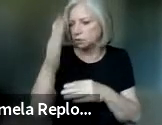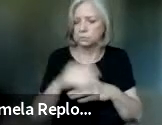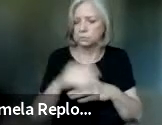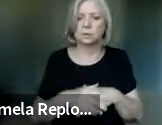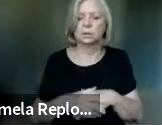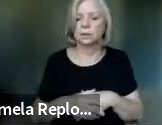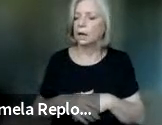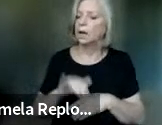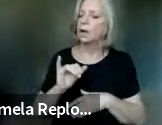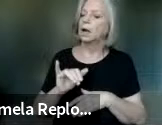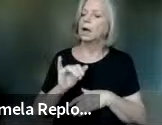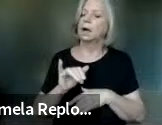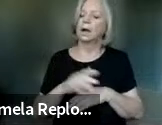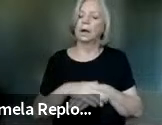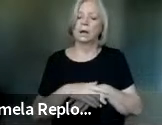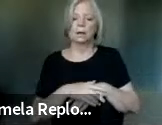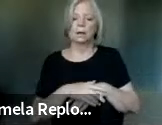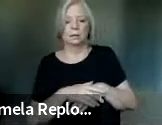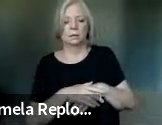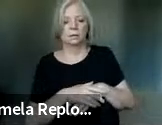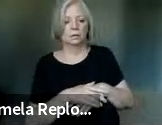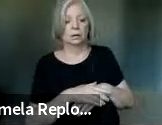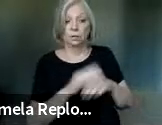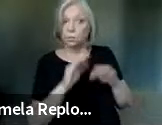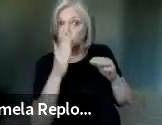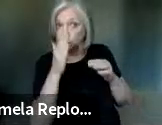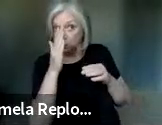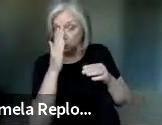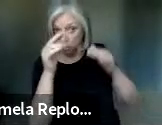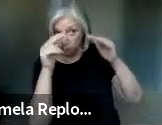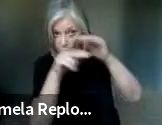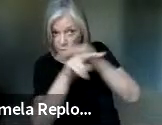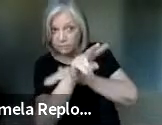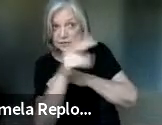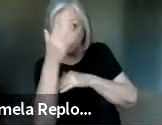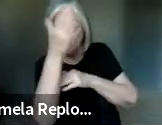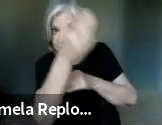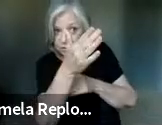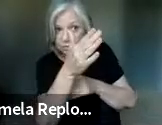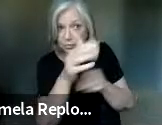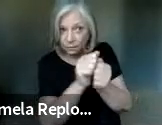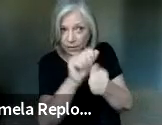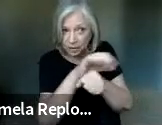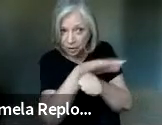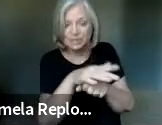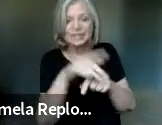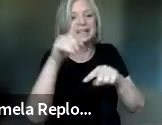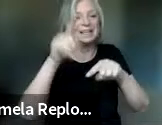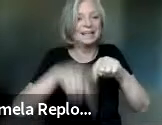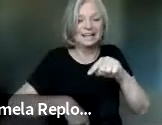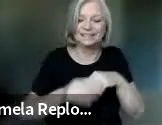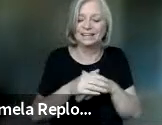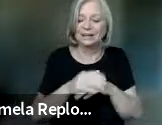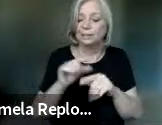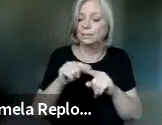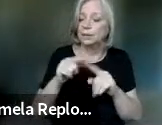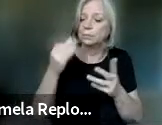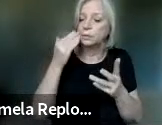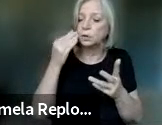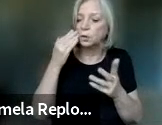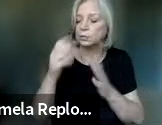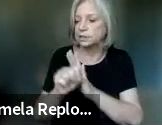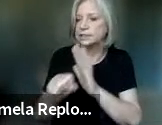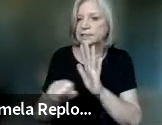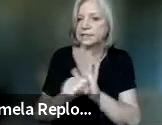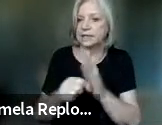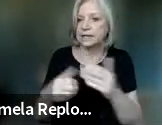COVID. I think it's it's encouraging that as a state we've got to a place where many restrictions have been able to